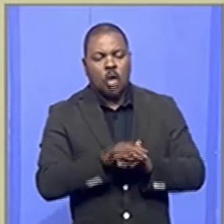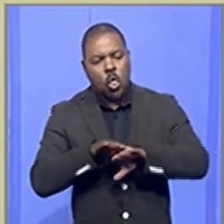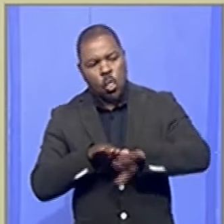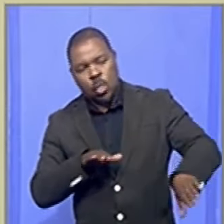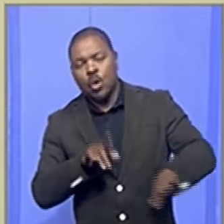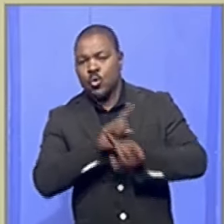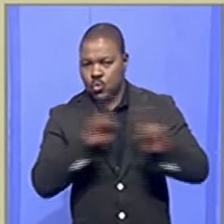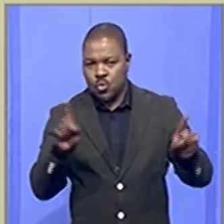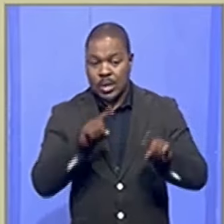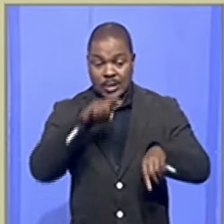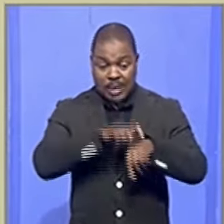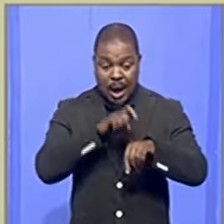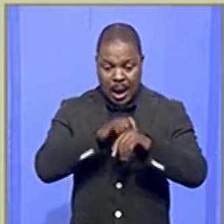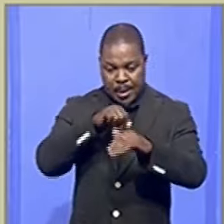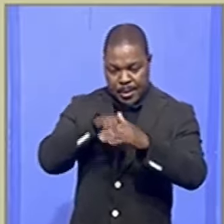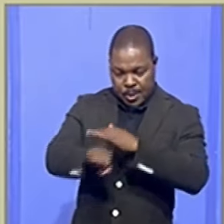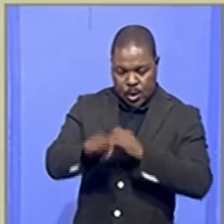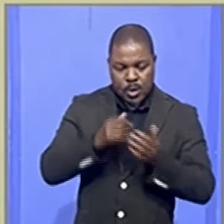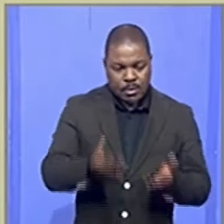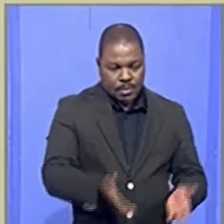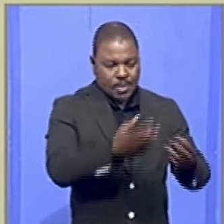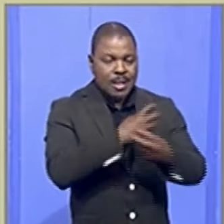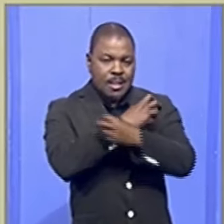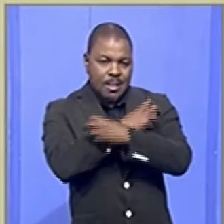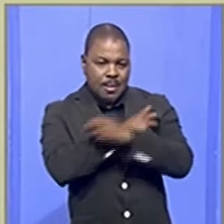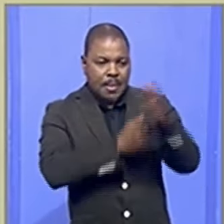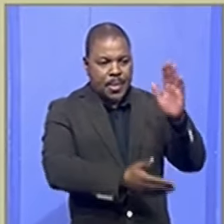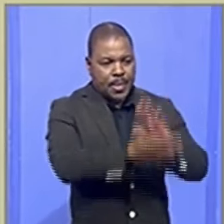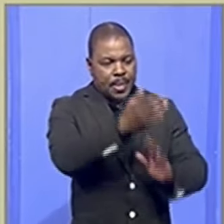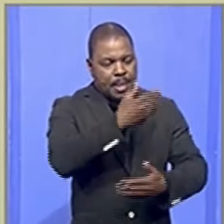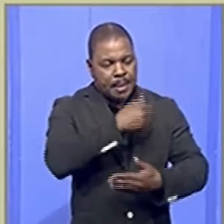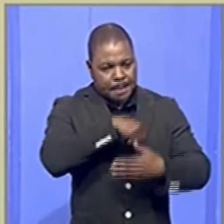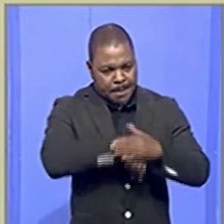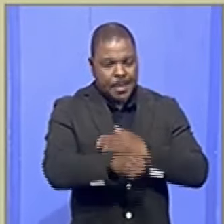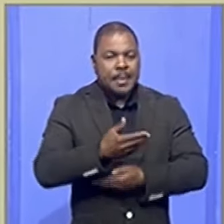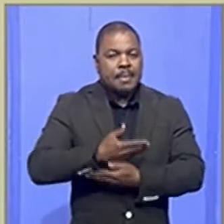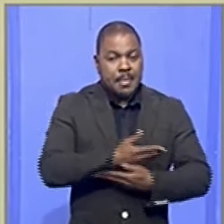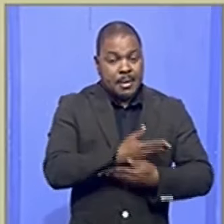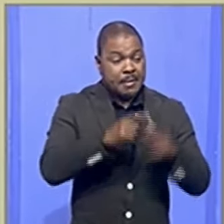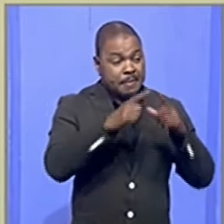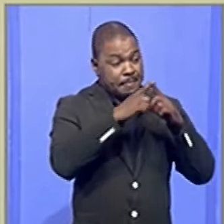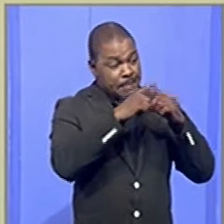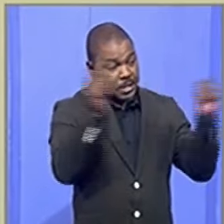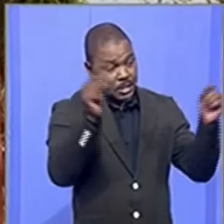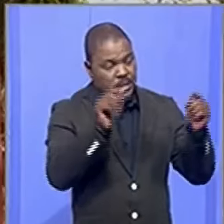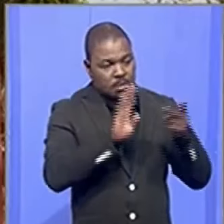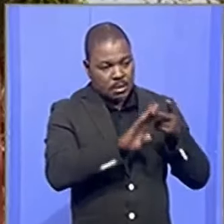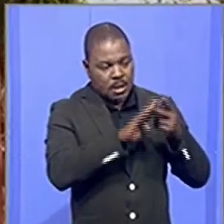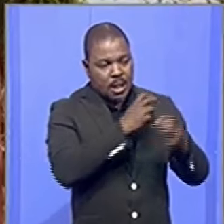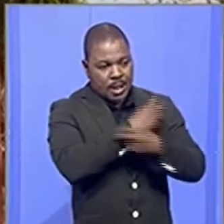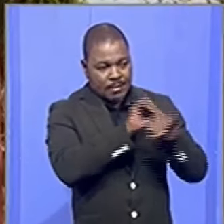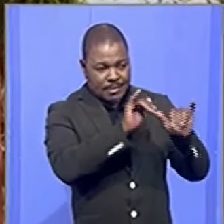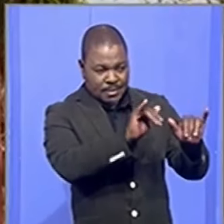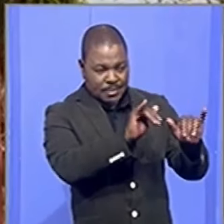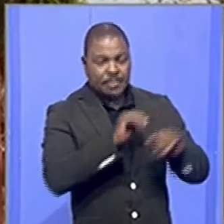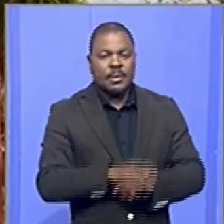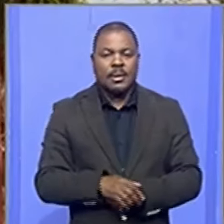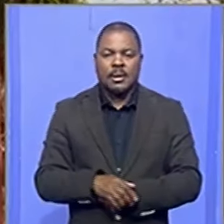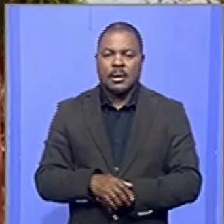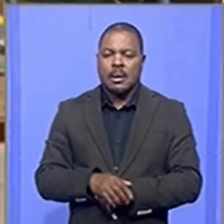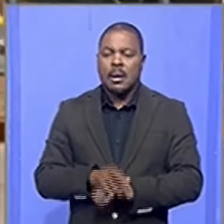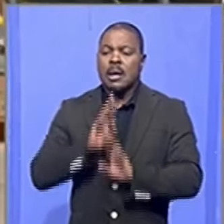for delivery, that learner must be given leave to go and deliver the baby. After delivery, she must also be given leave. Dipego di re mmago